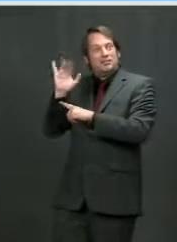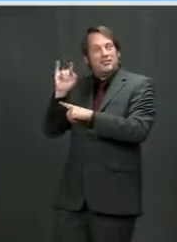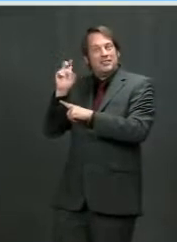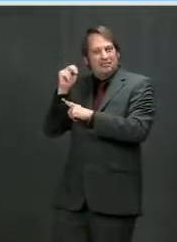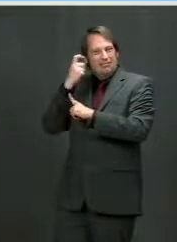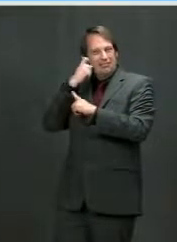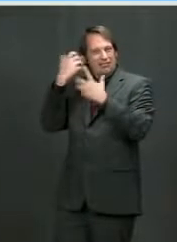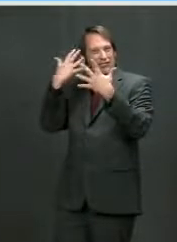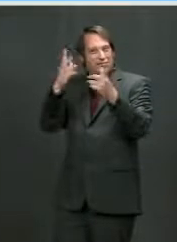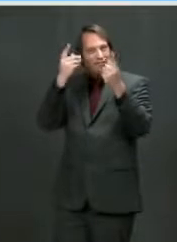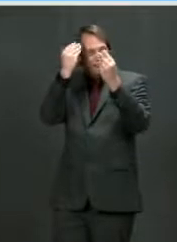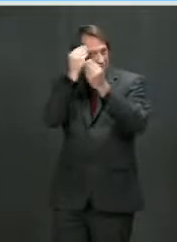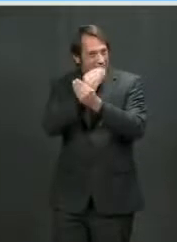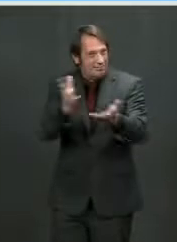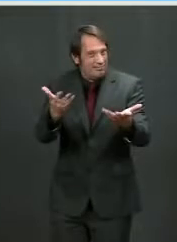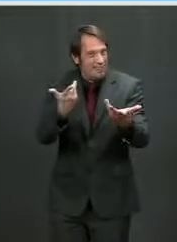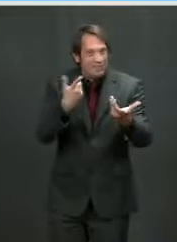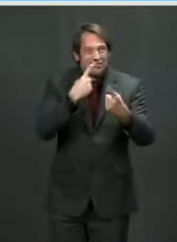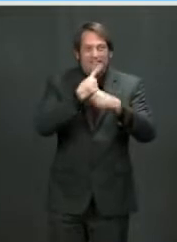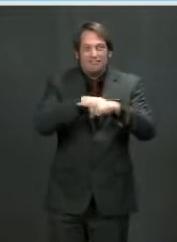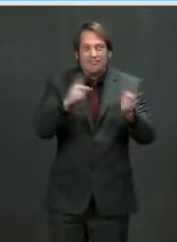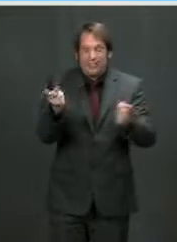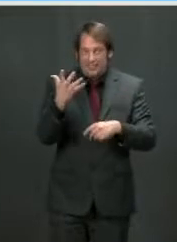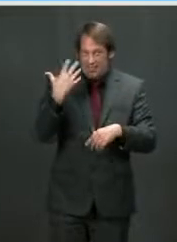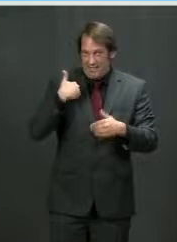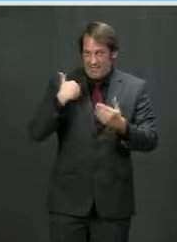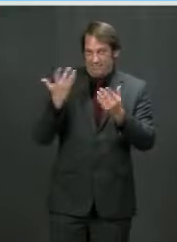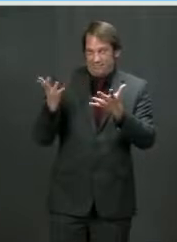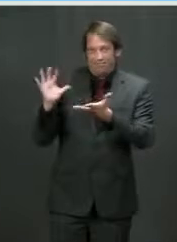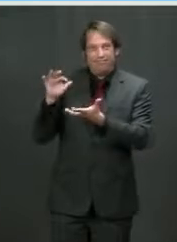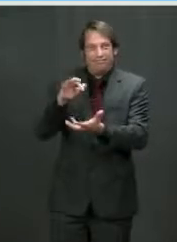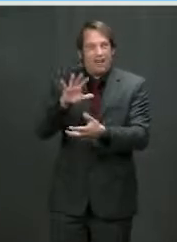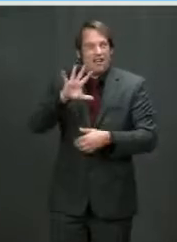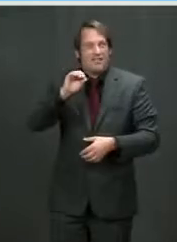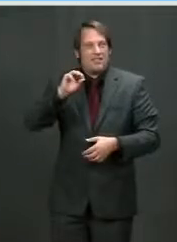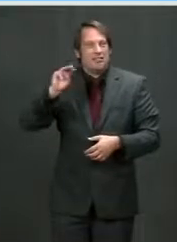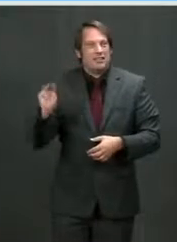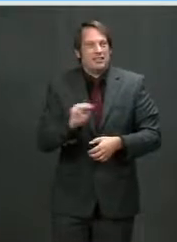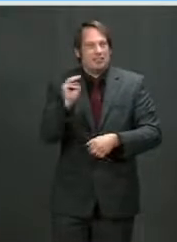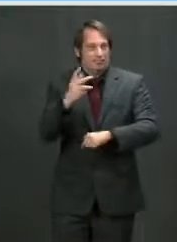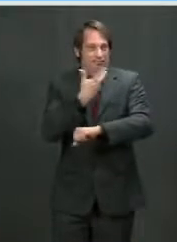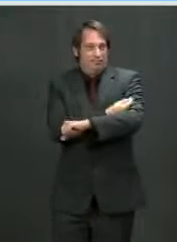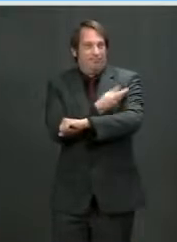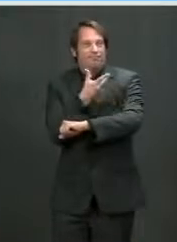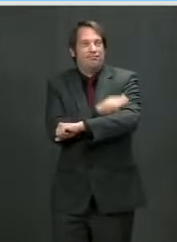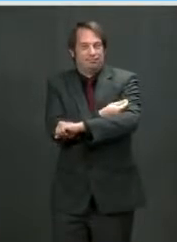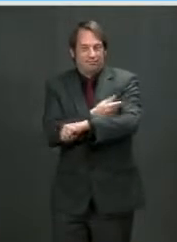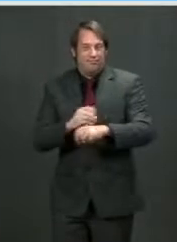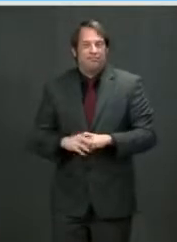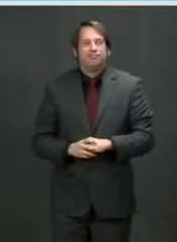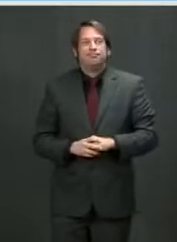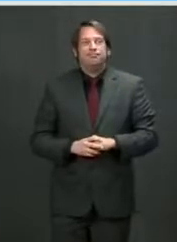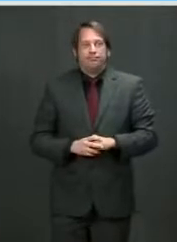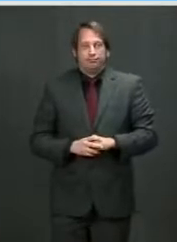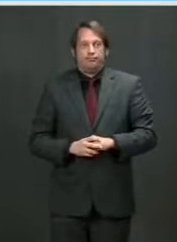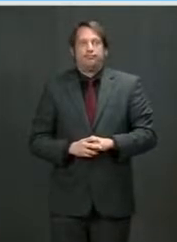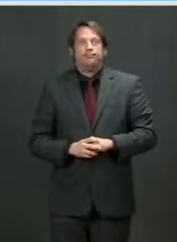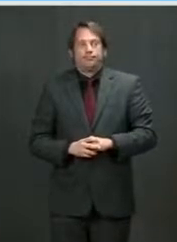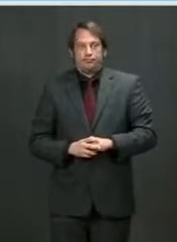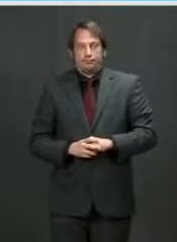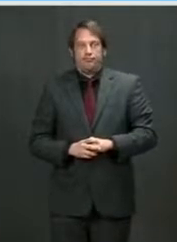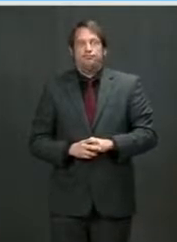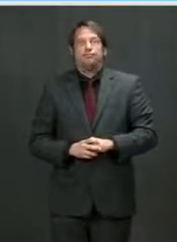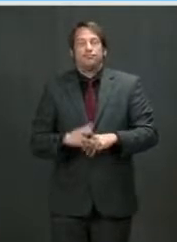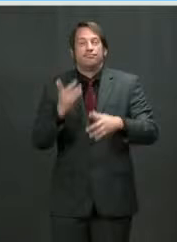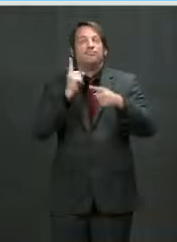days of his administration. We also have progress to report in our effort to open schools safely. At the beginning